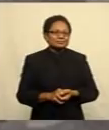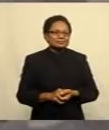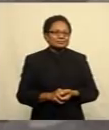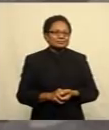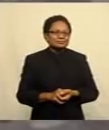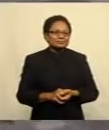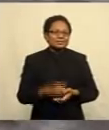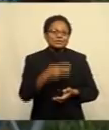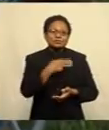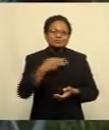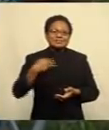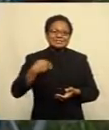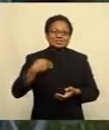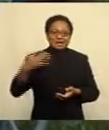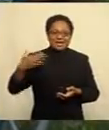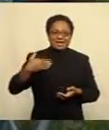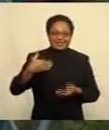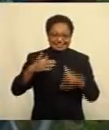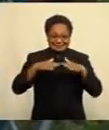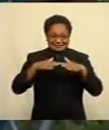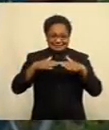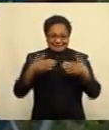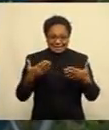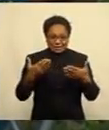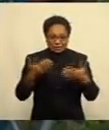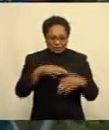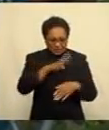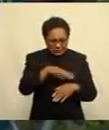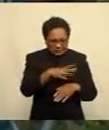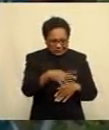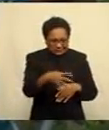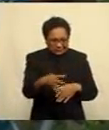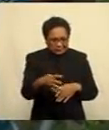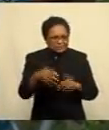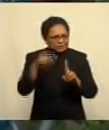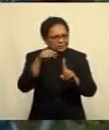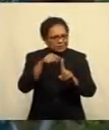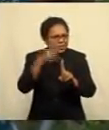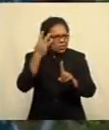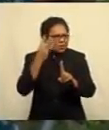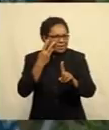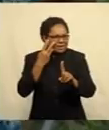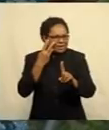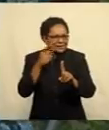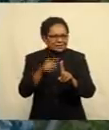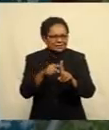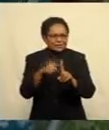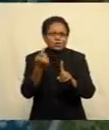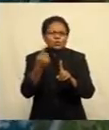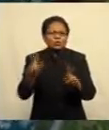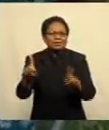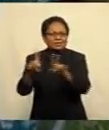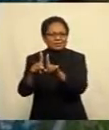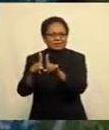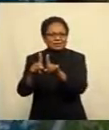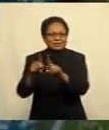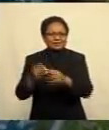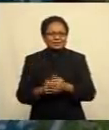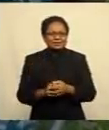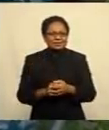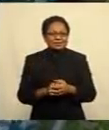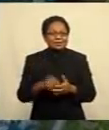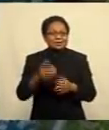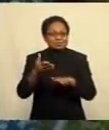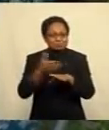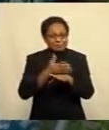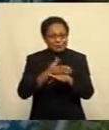The Ministry of Health is conducting contact tracing to determine who the woman from Mokoi may have been in contact with before she was infected.